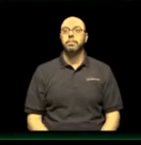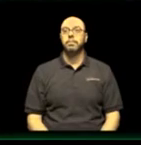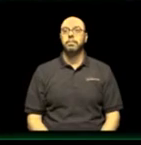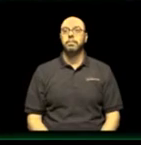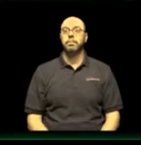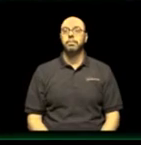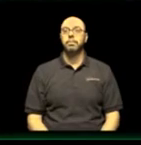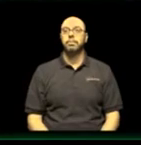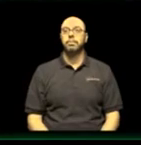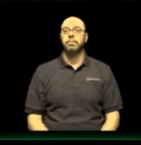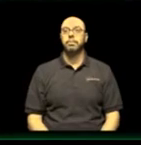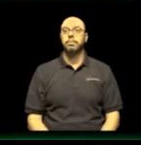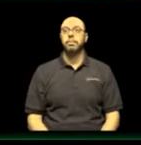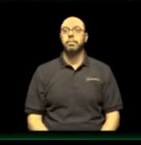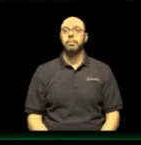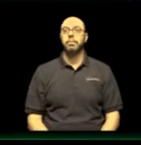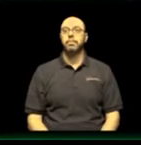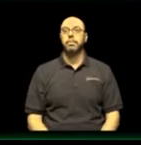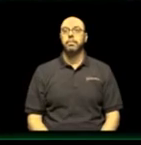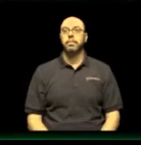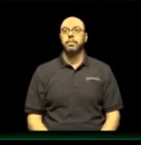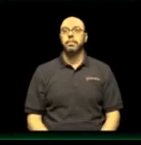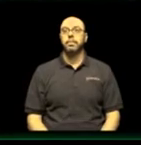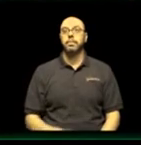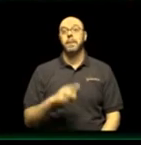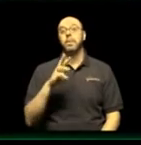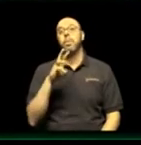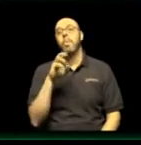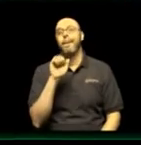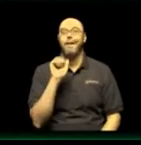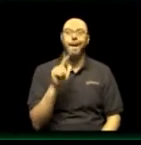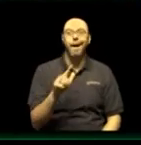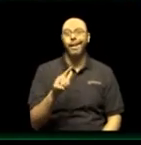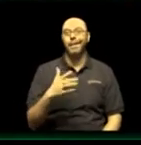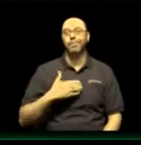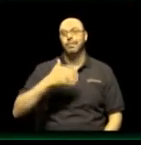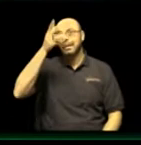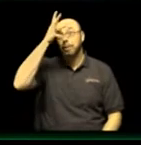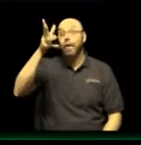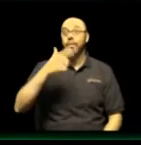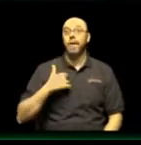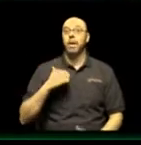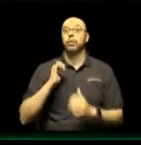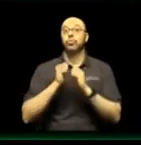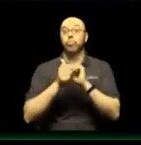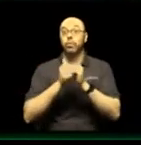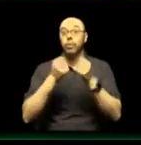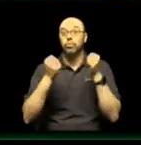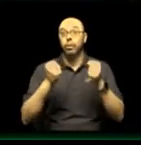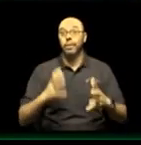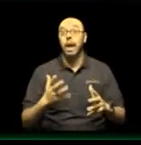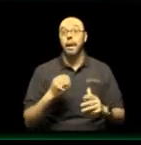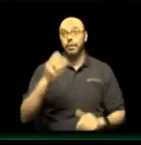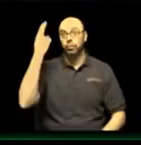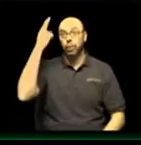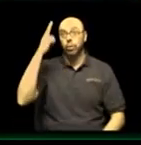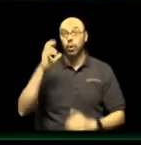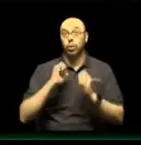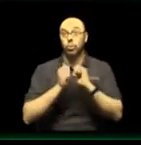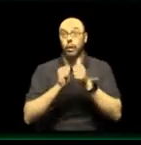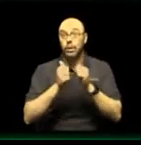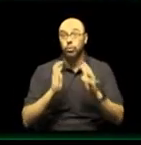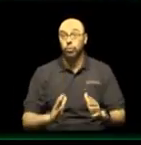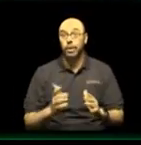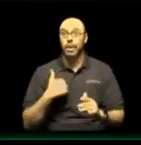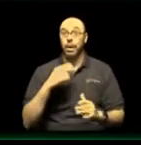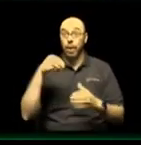became interested in racing. Well, my grandfather's a racer and my uncle's a racer. Now, they're in the